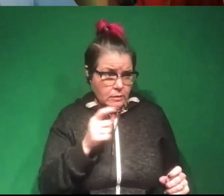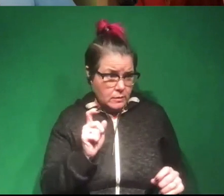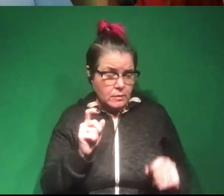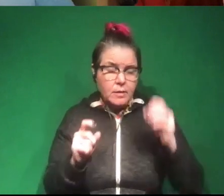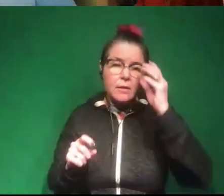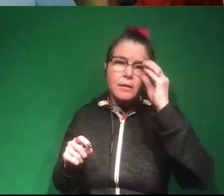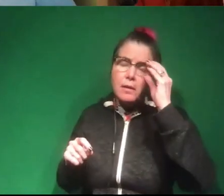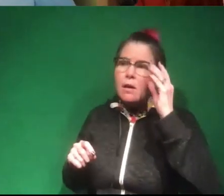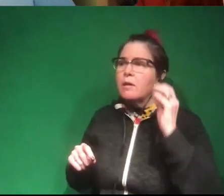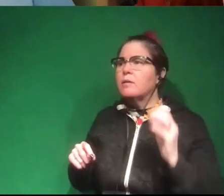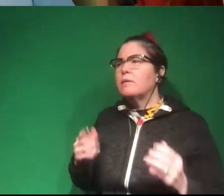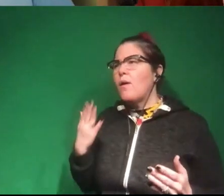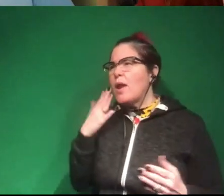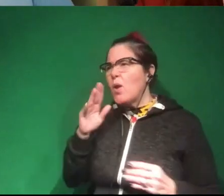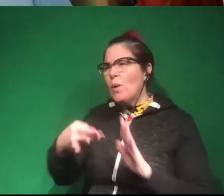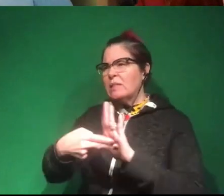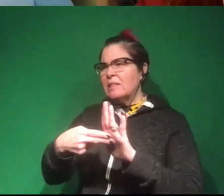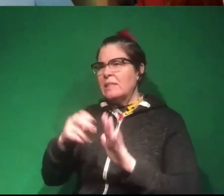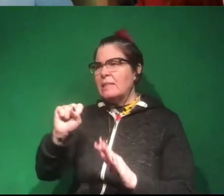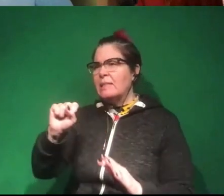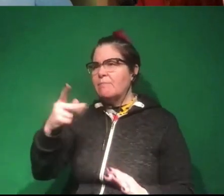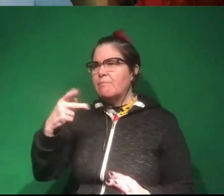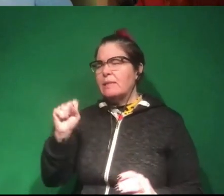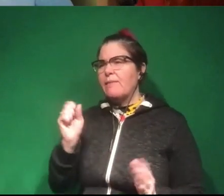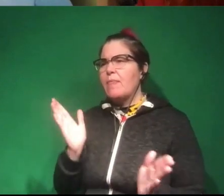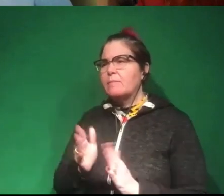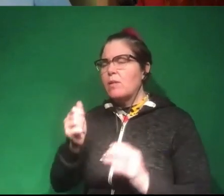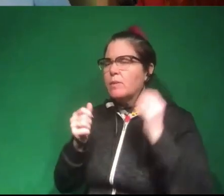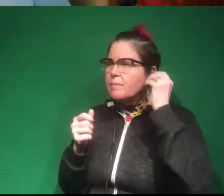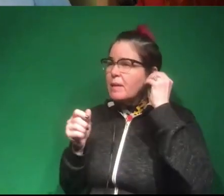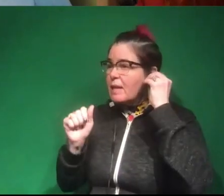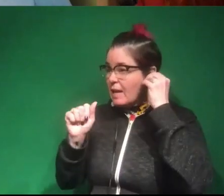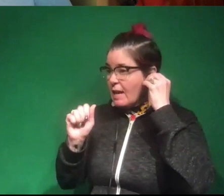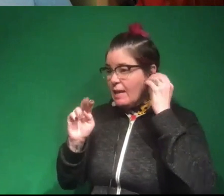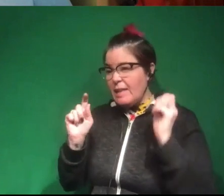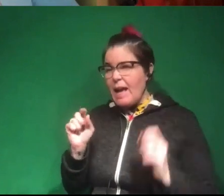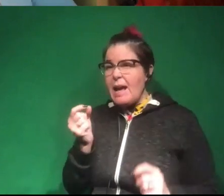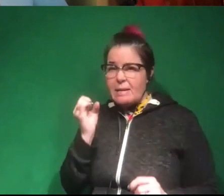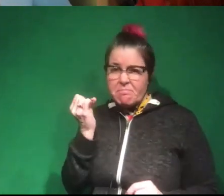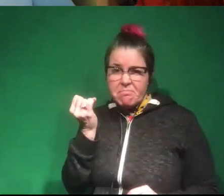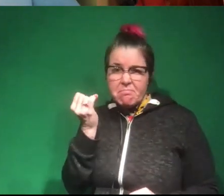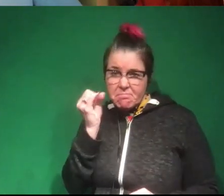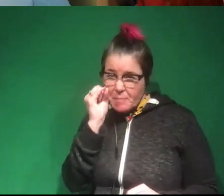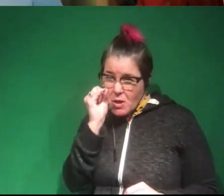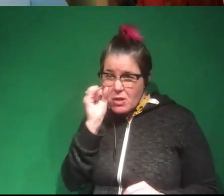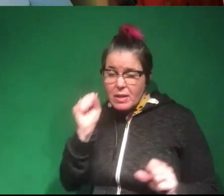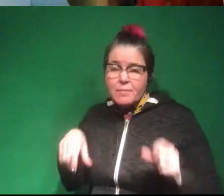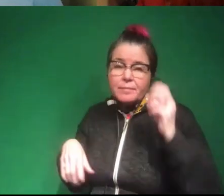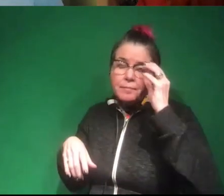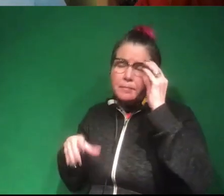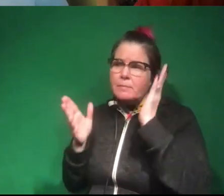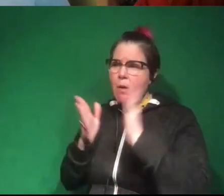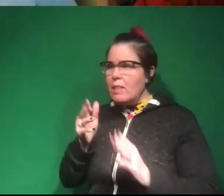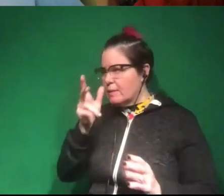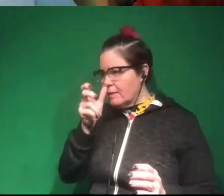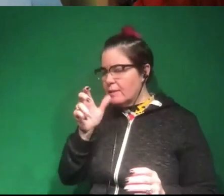Ooh, I don't know the species of the very smallest ant, but ants can get incredibly small. I think the smallest insect